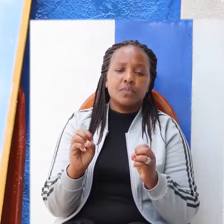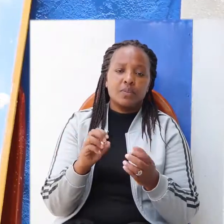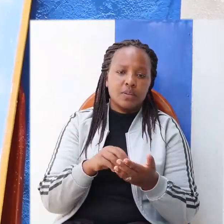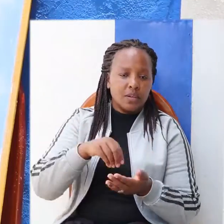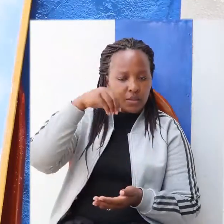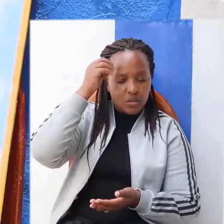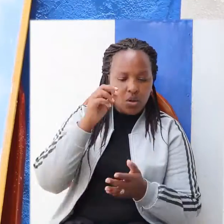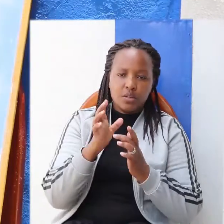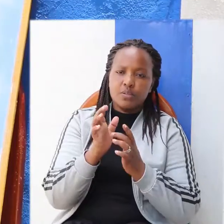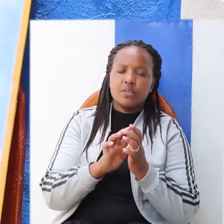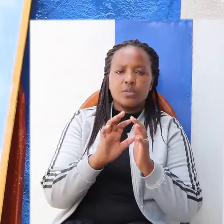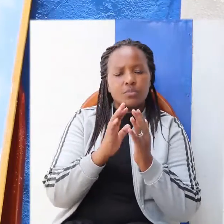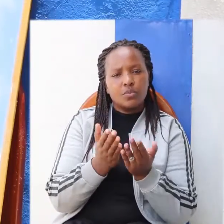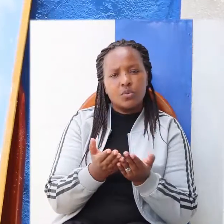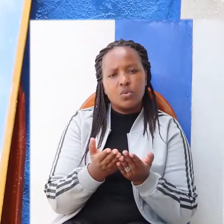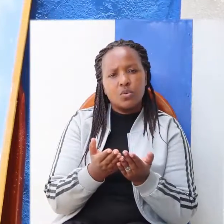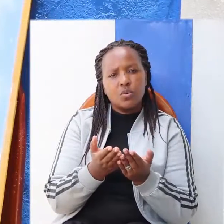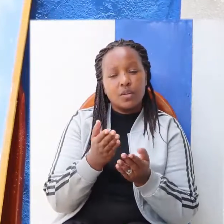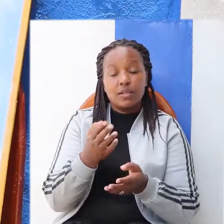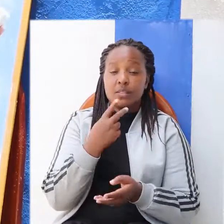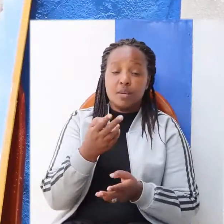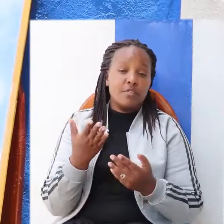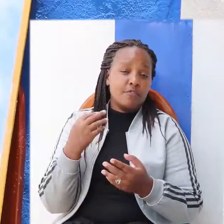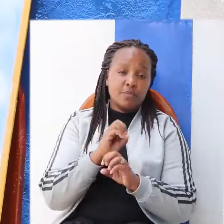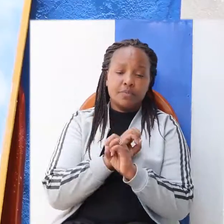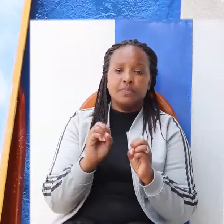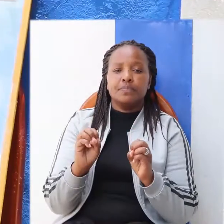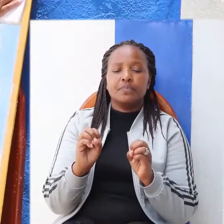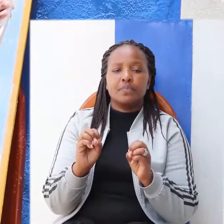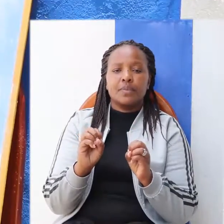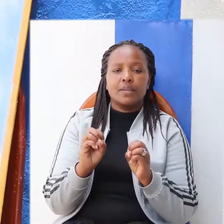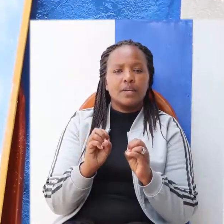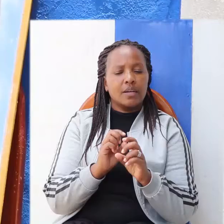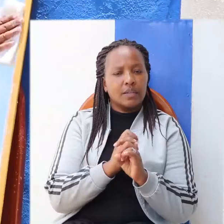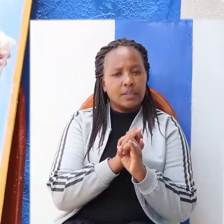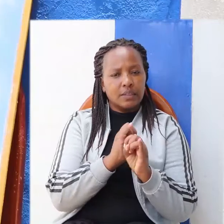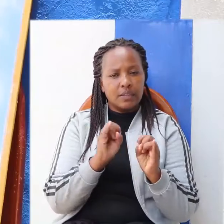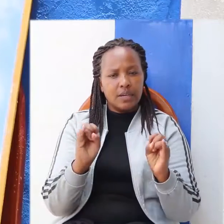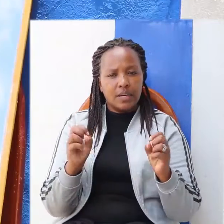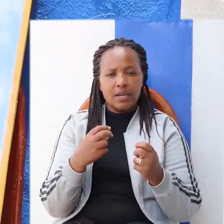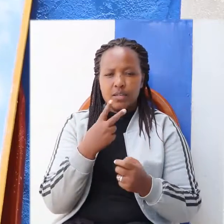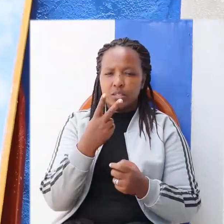as you study the word of God, that which you couldn't see starts getting clearer.